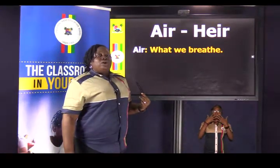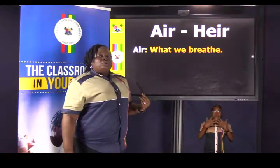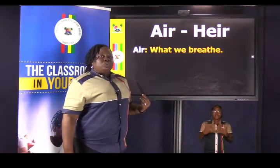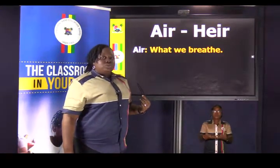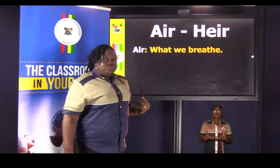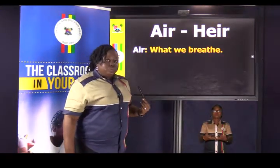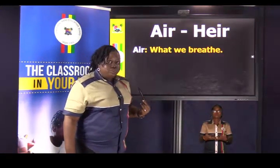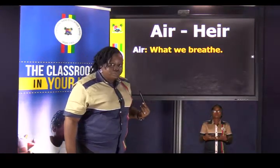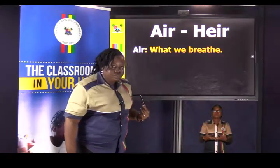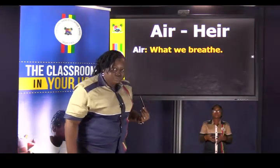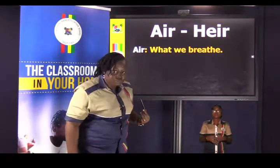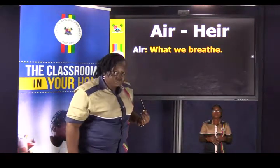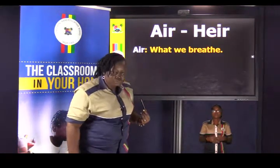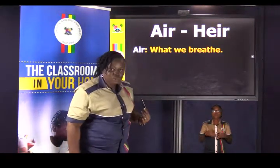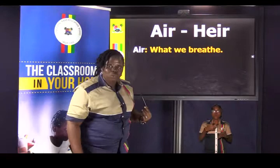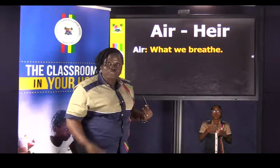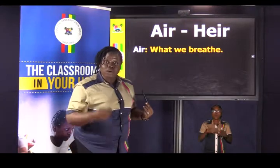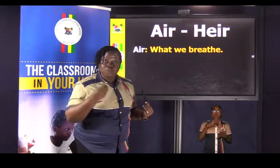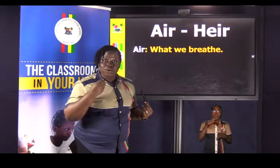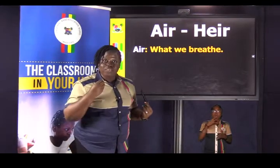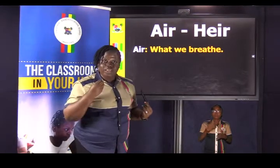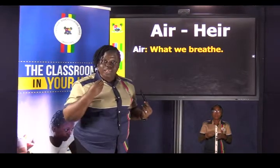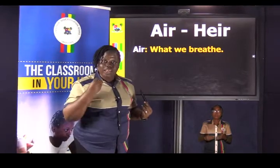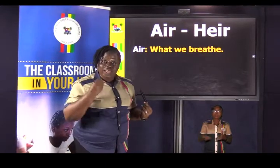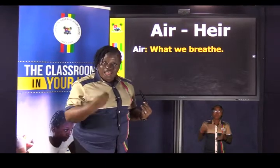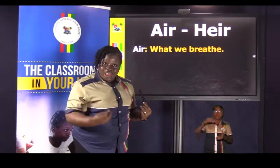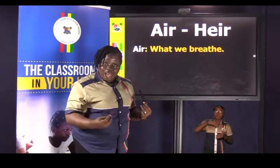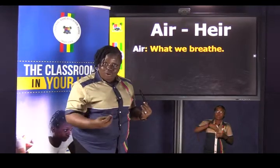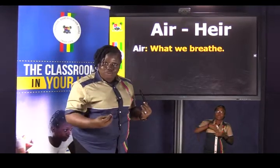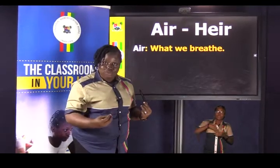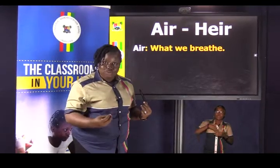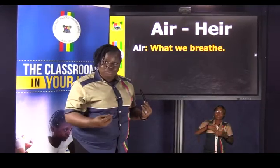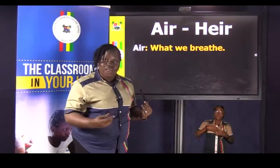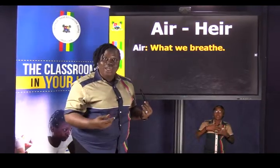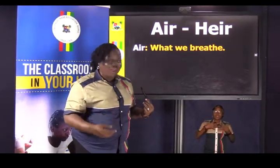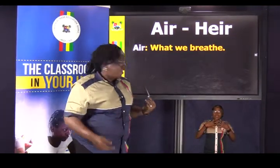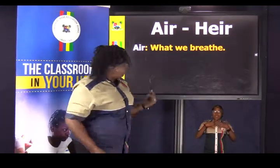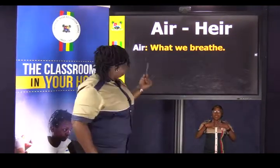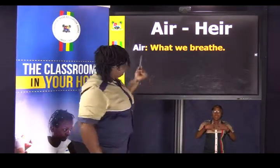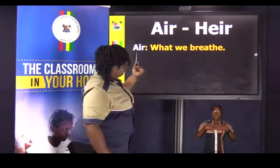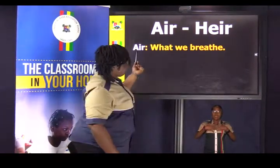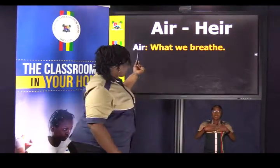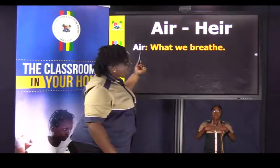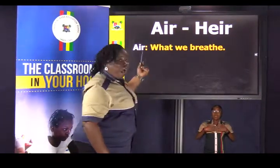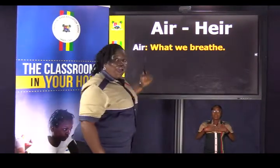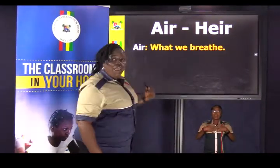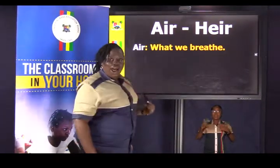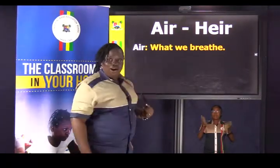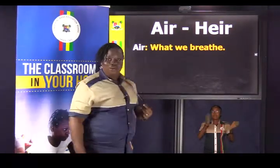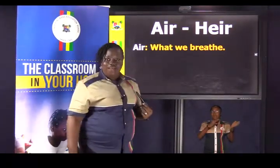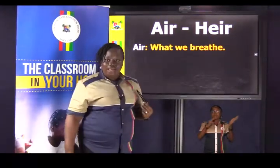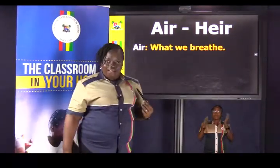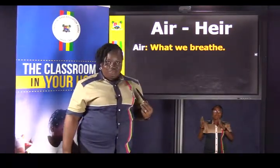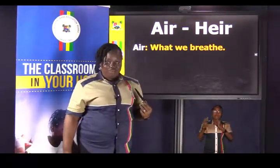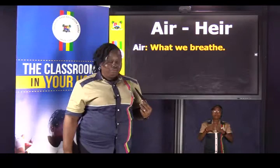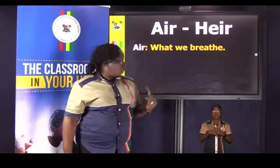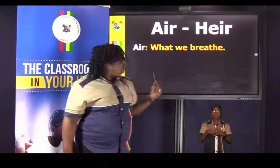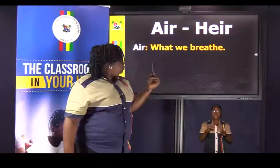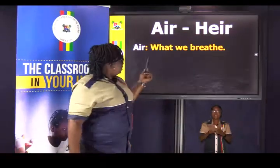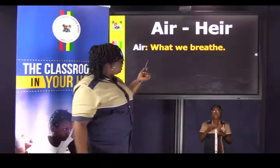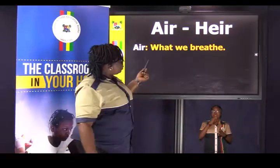Breathe out. What are you breathing in and out? Air. A-I-R.